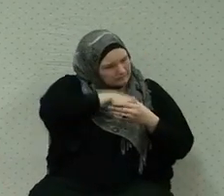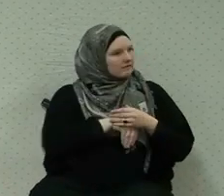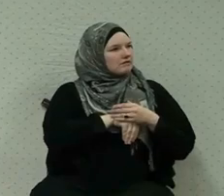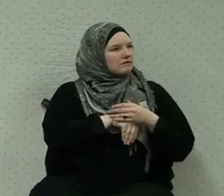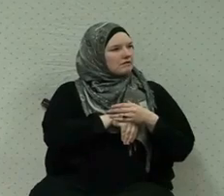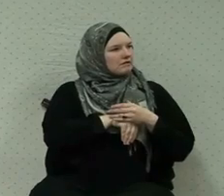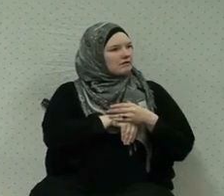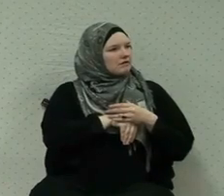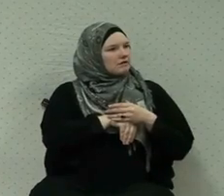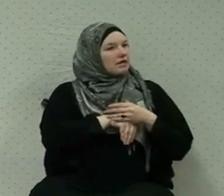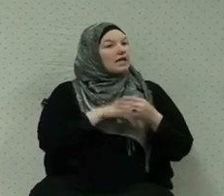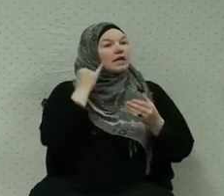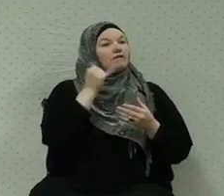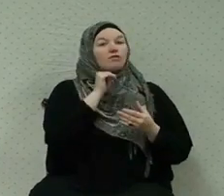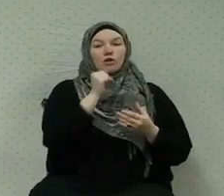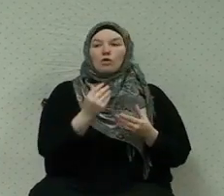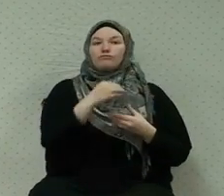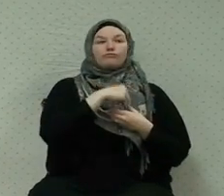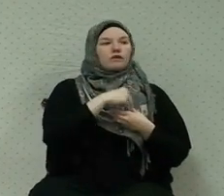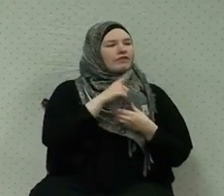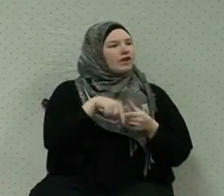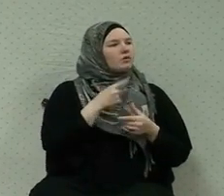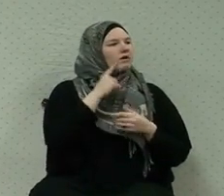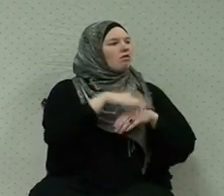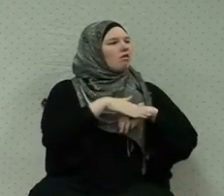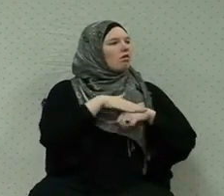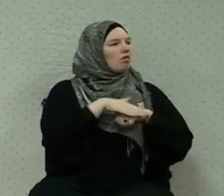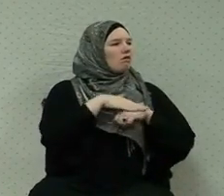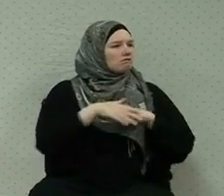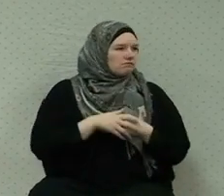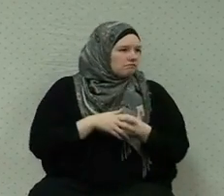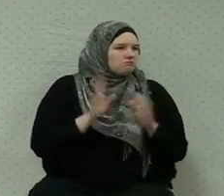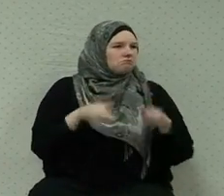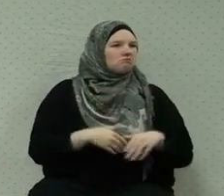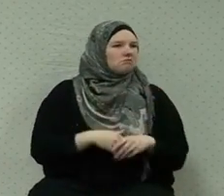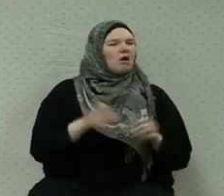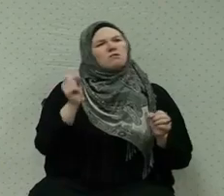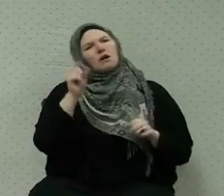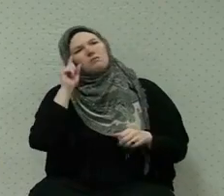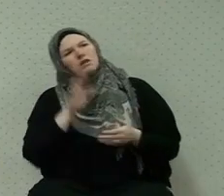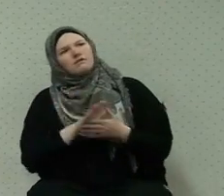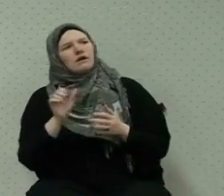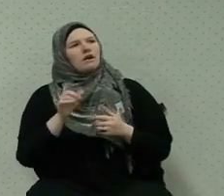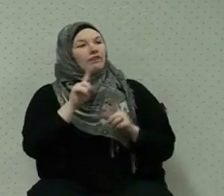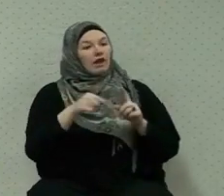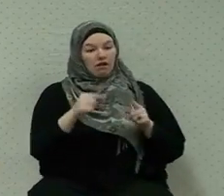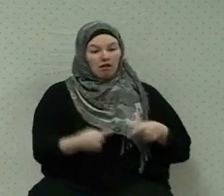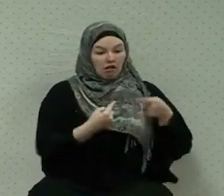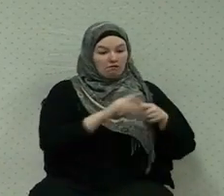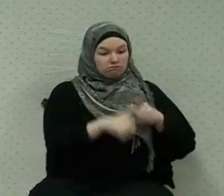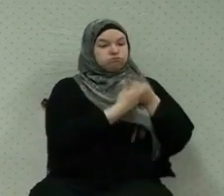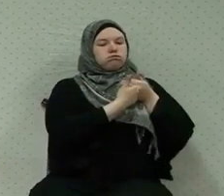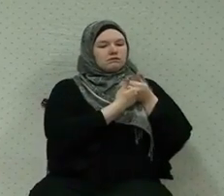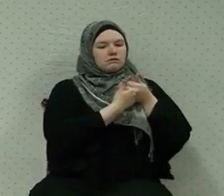be shallow, it will be superficial, it will be gone with the wind the first time around.